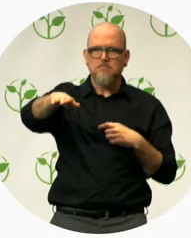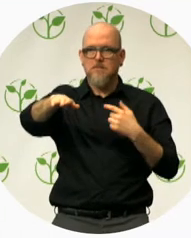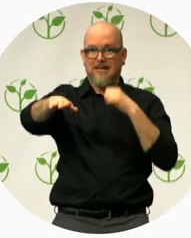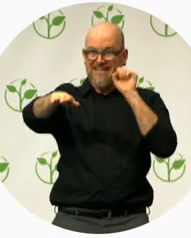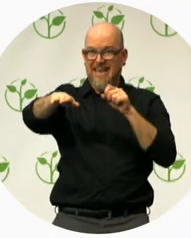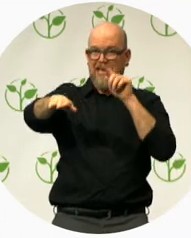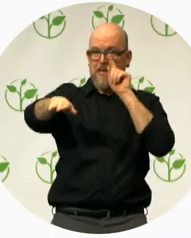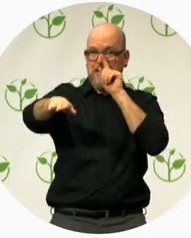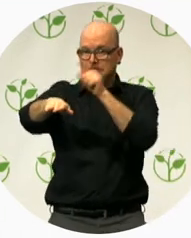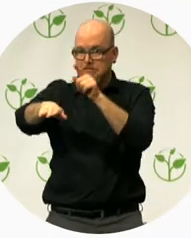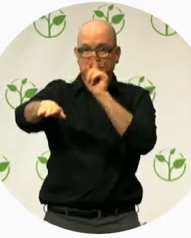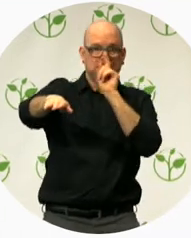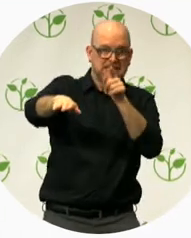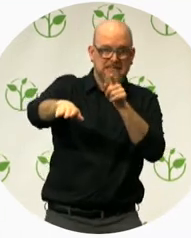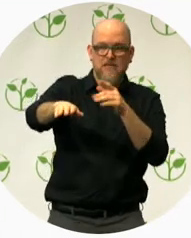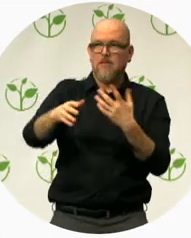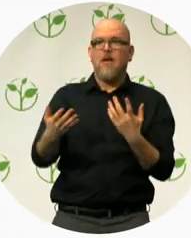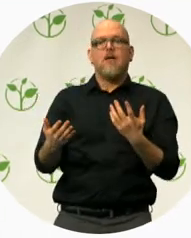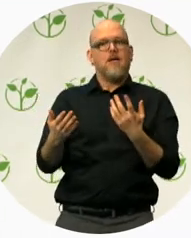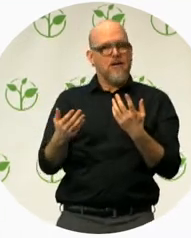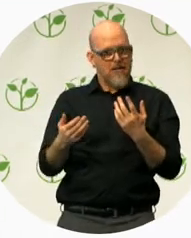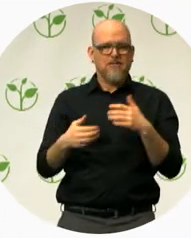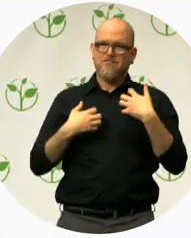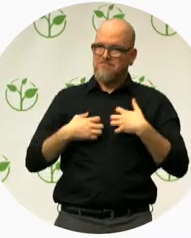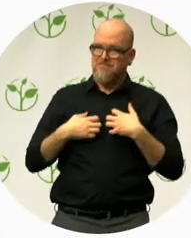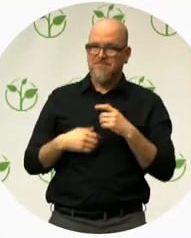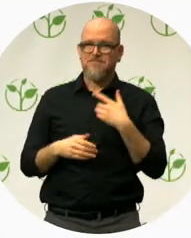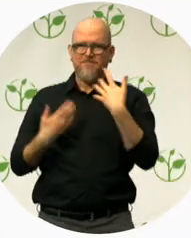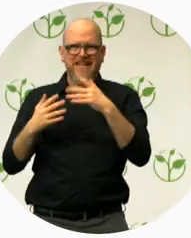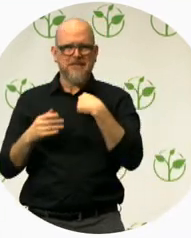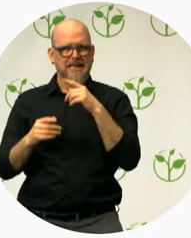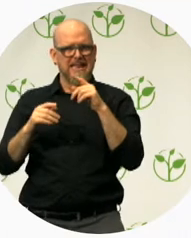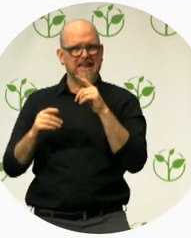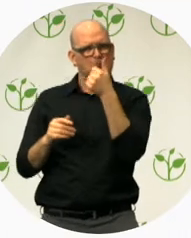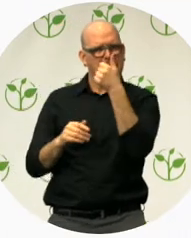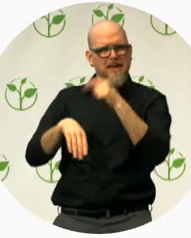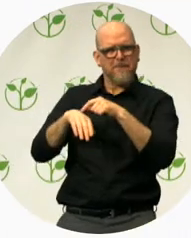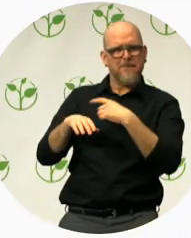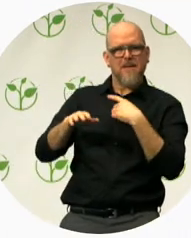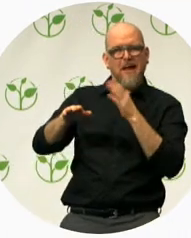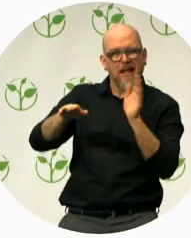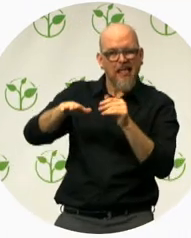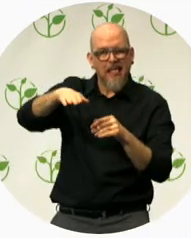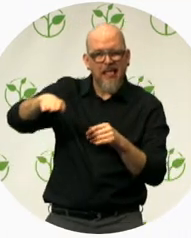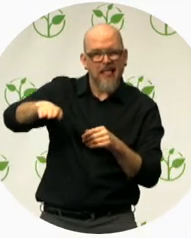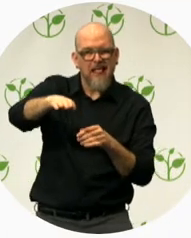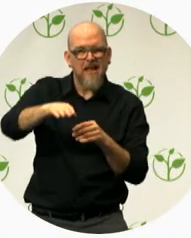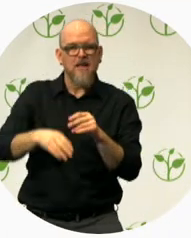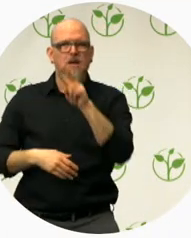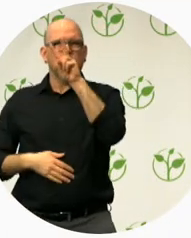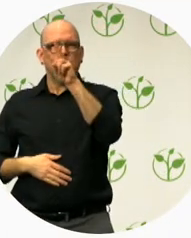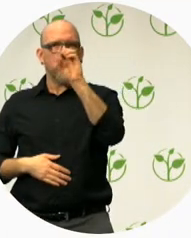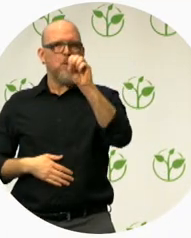And from what you're hearing in the news, and it's all rumored and stuff, in 2019, Tesla's going to introduce their